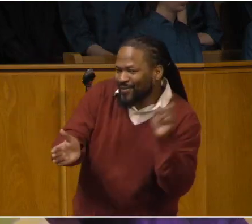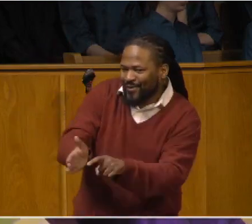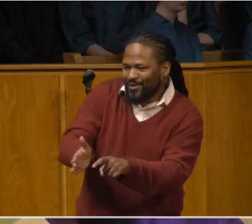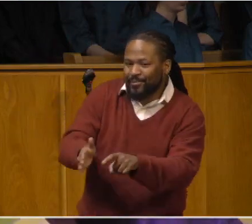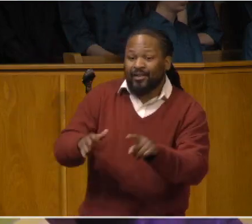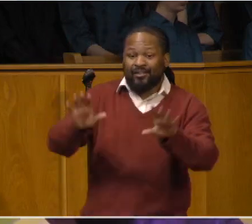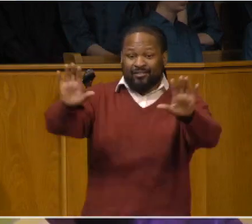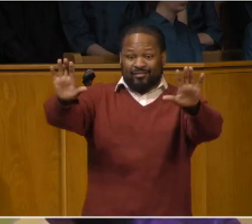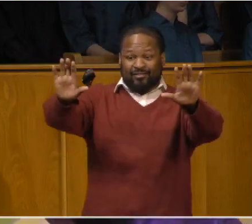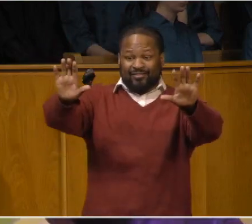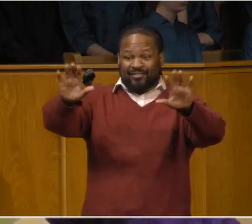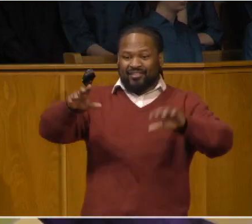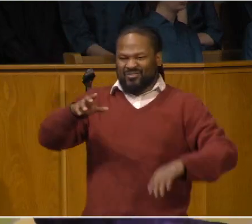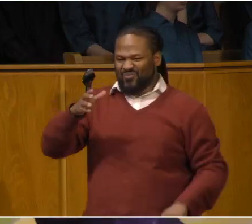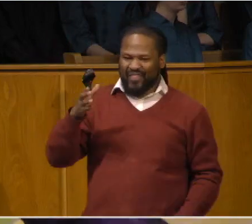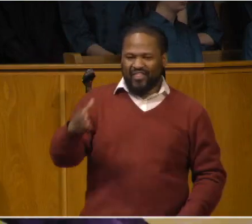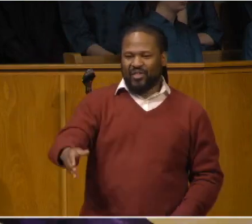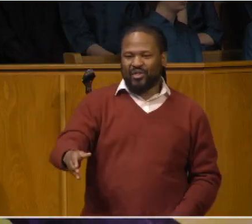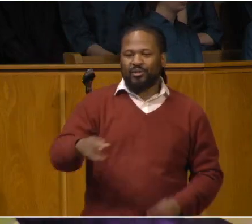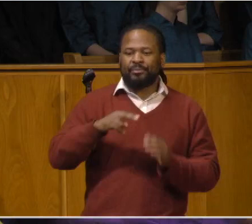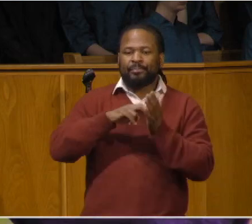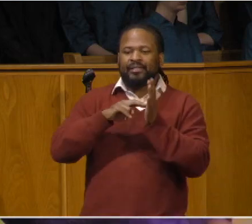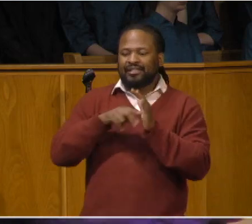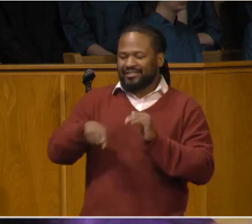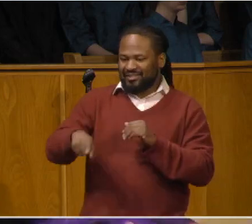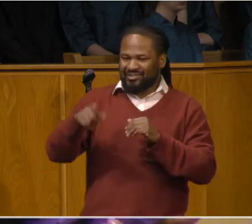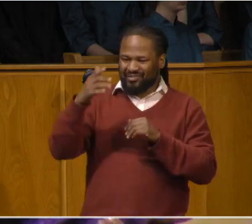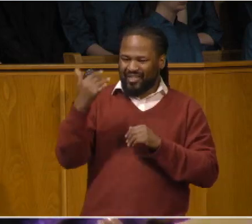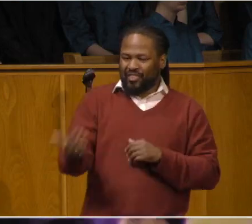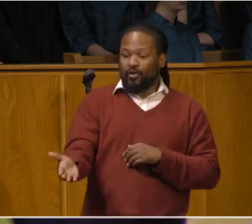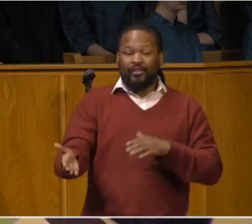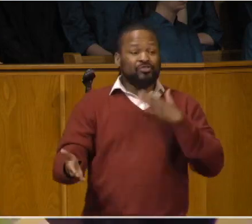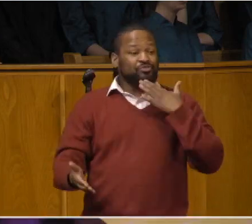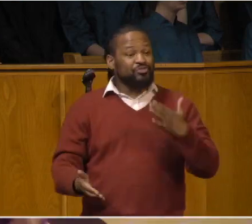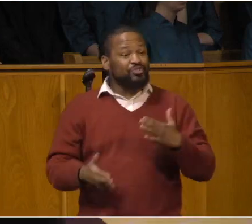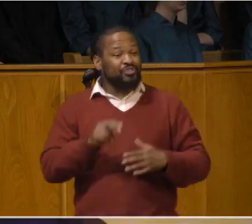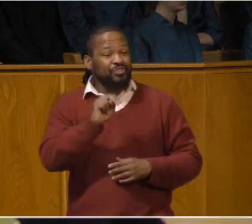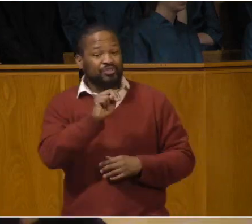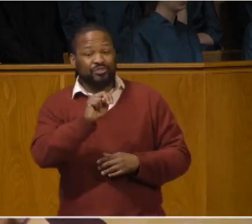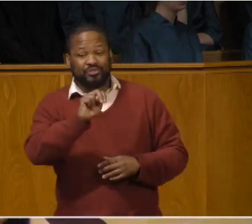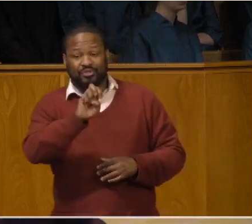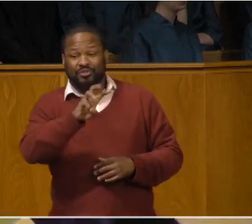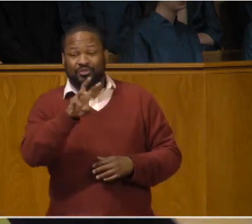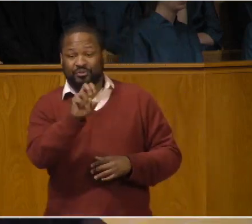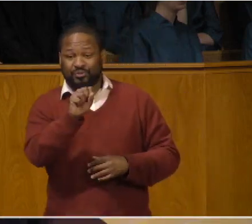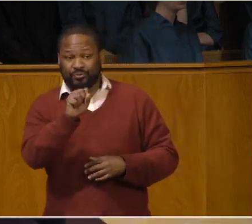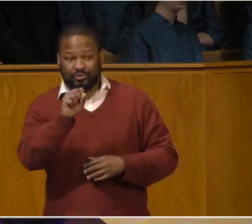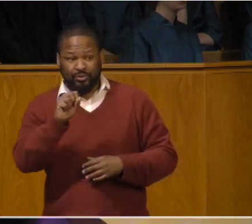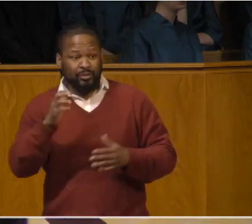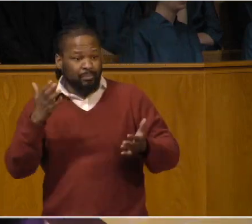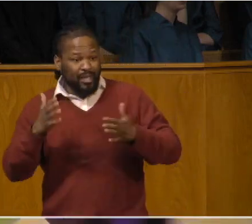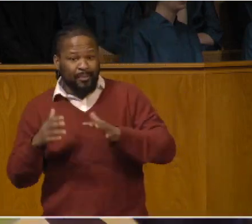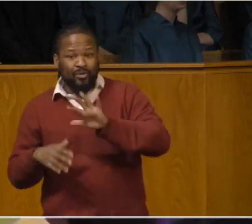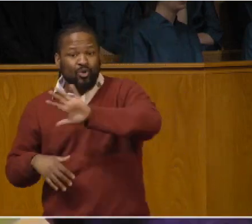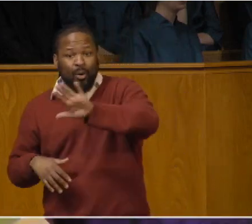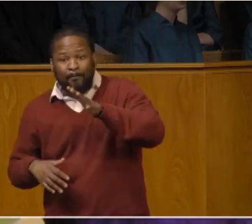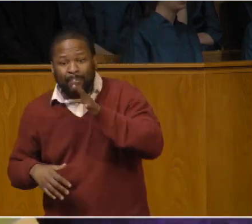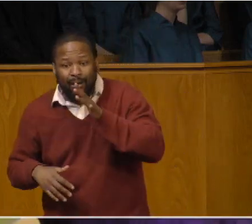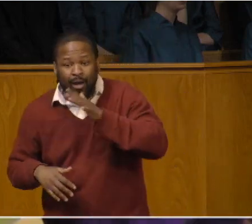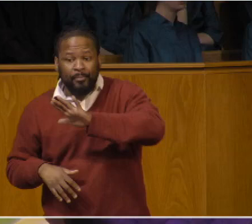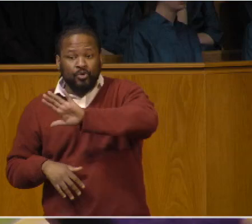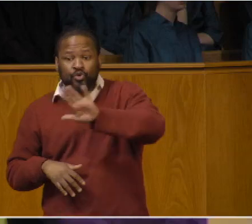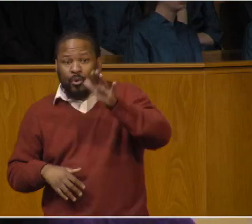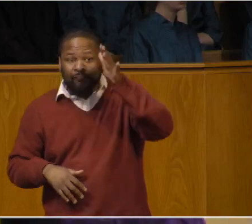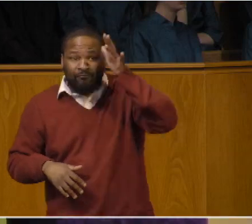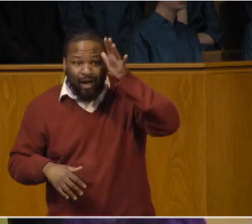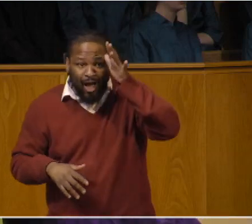is. That's good news for somebody today. When his father and his mother forsook him, God heard his cry.